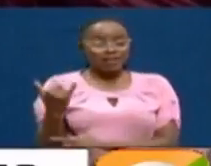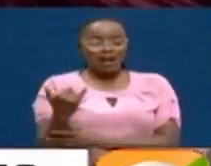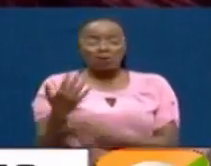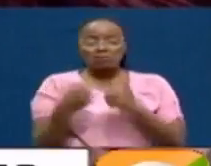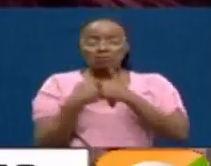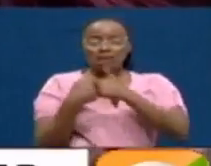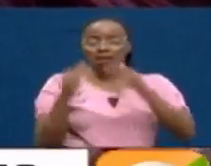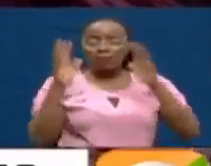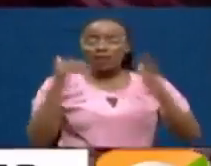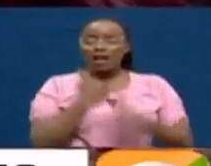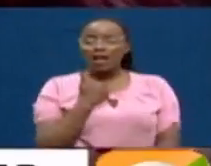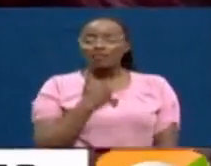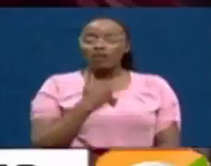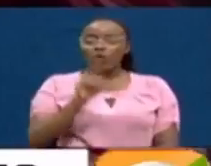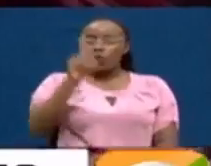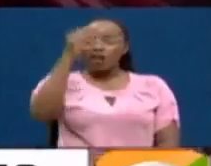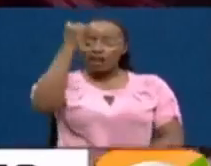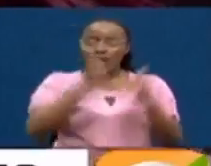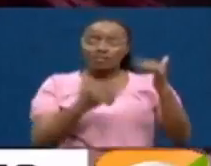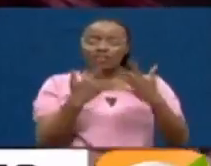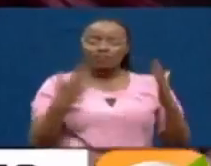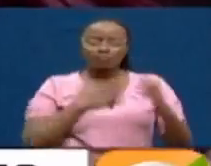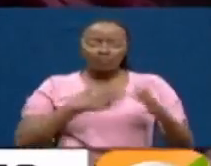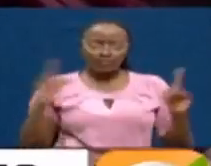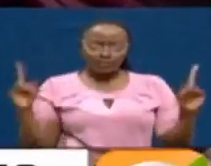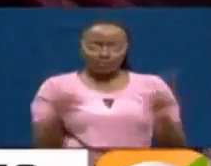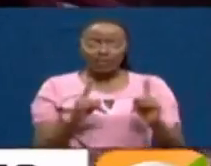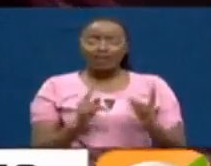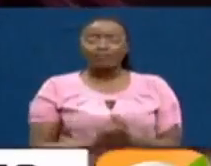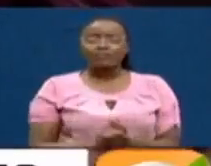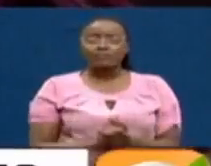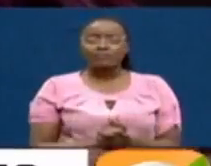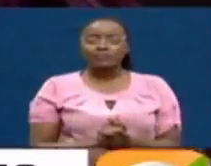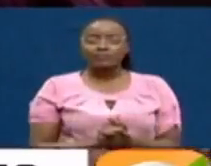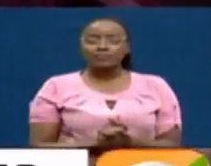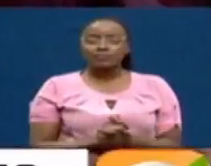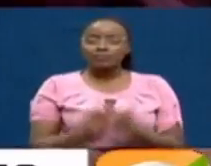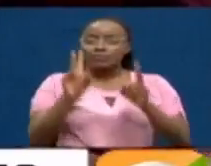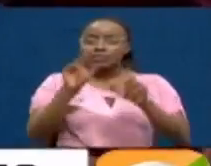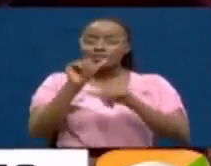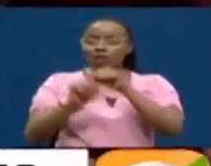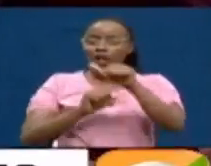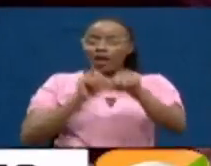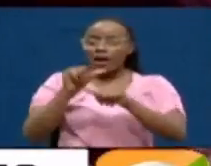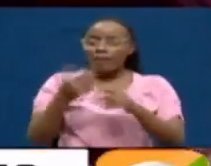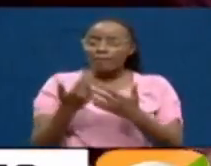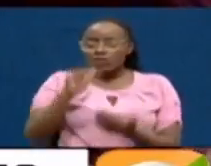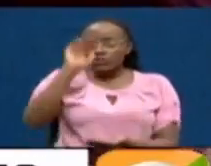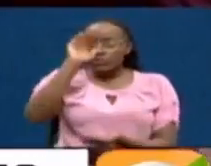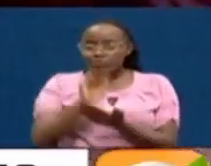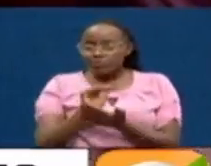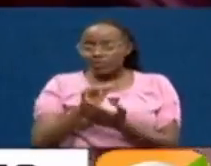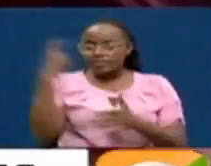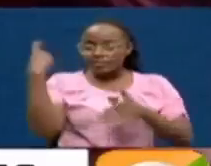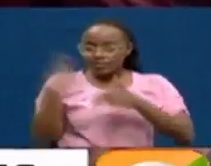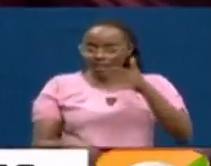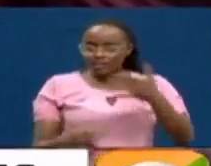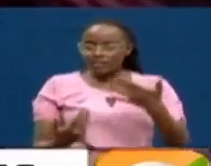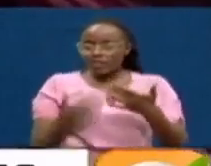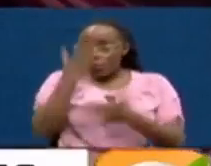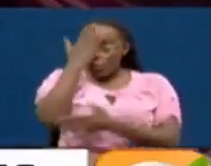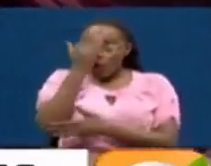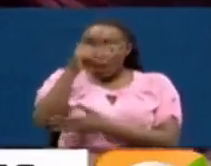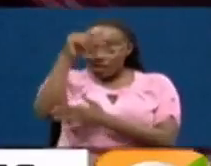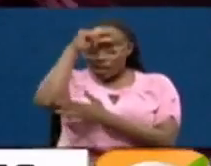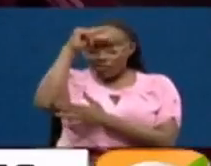of a challenge. And also just one last thing. Yeah, very briefly. One last thing. On issues of incentives, tax incentives. Yeah. Why wouldn't the